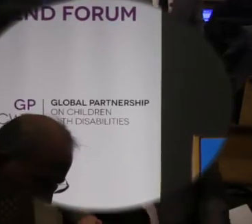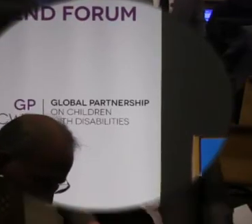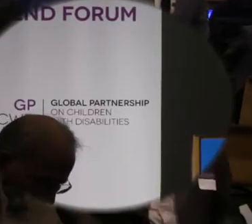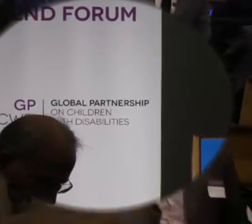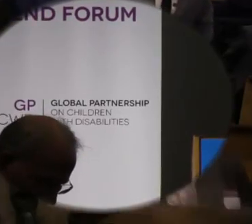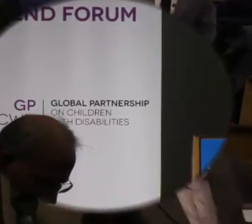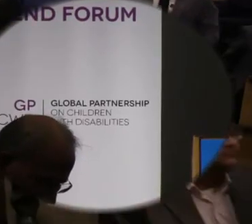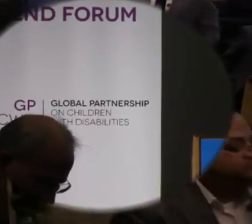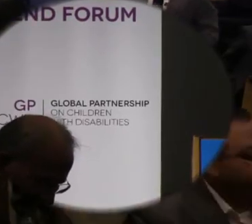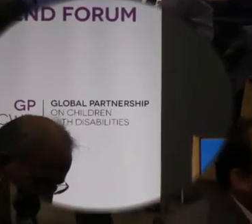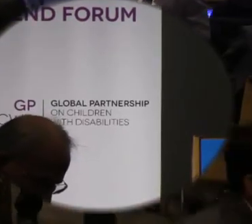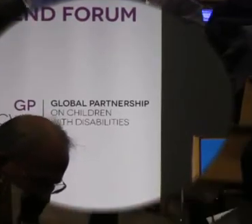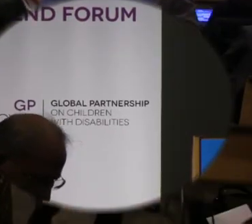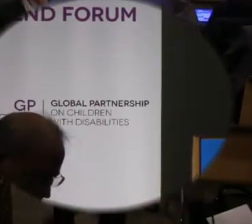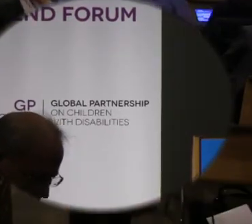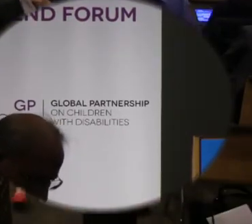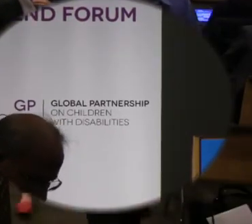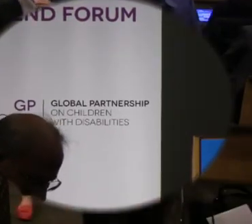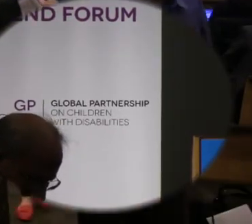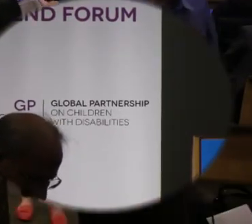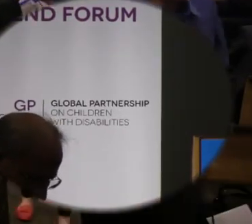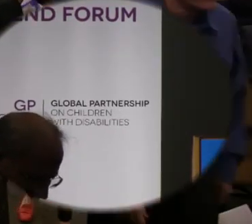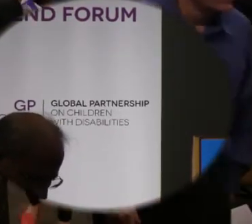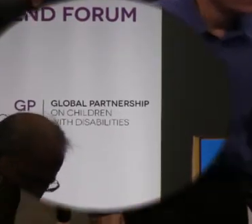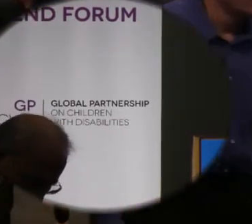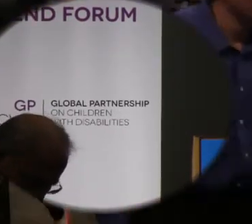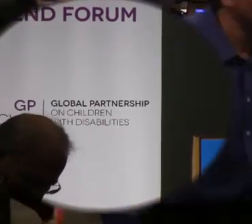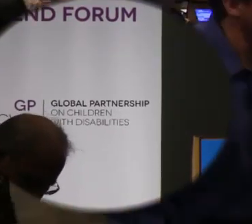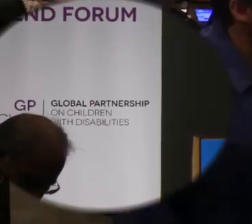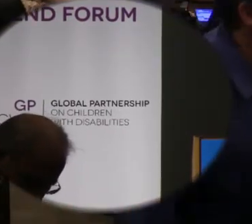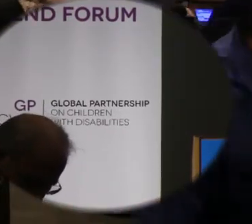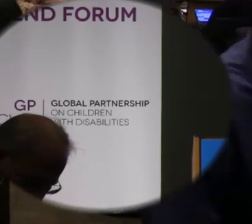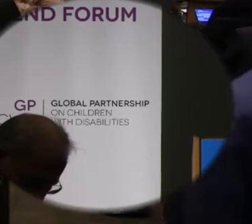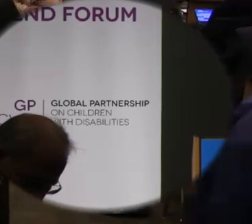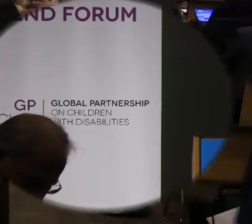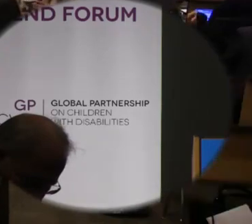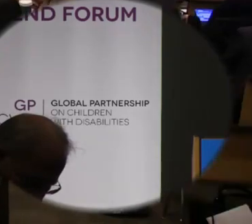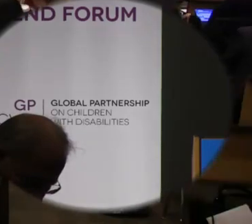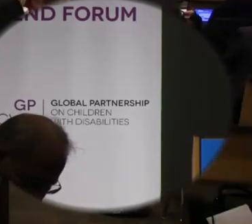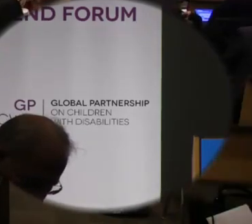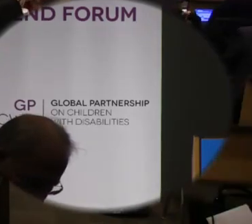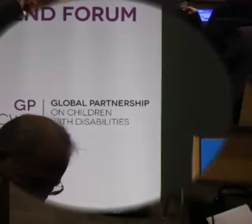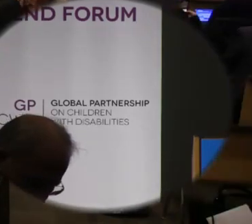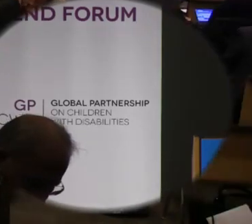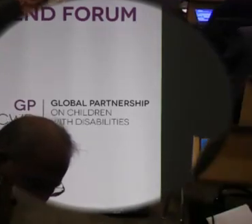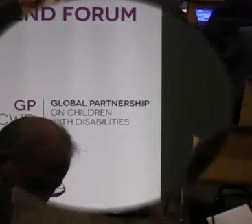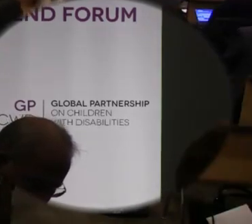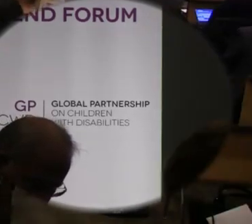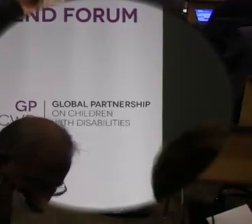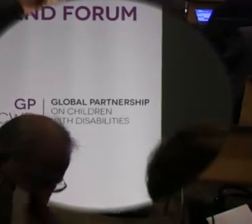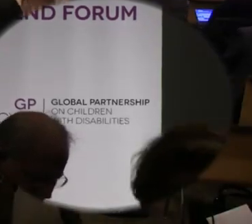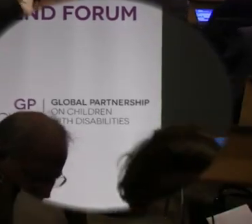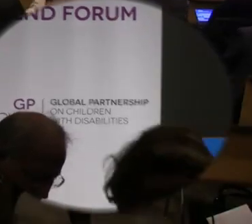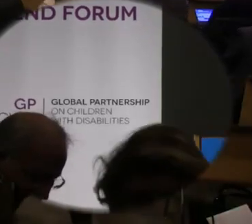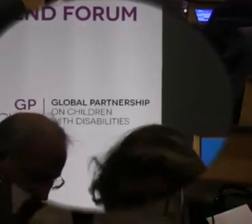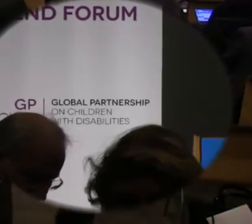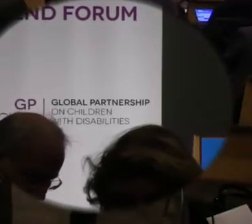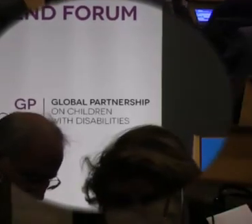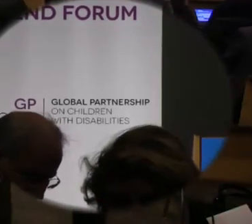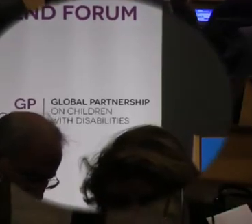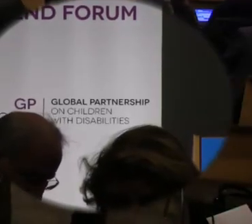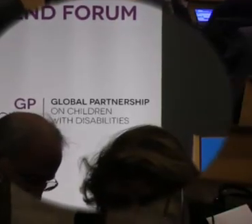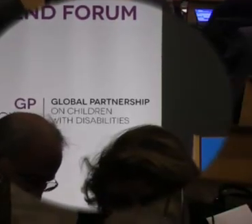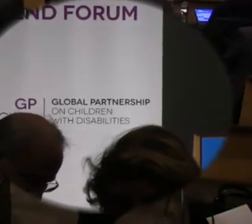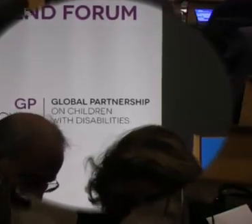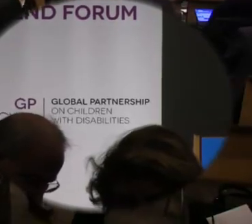Wonder, Helen Killer. FDR when he was stellar. Louis Braille, he was 15. Made an alphabet supreme. So